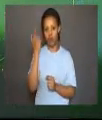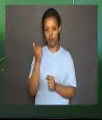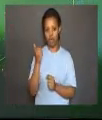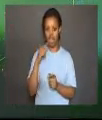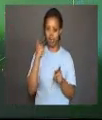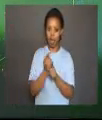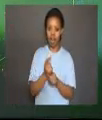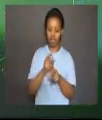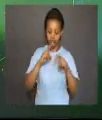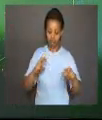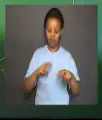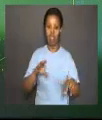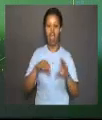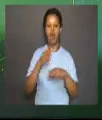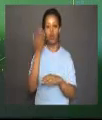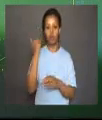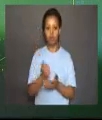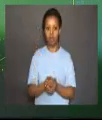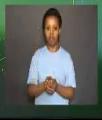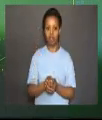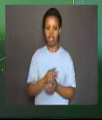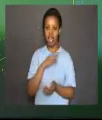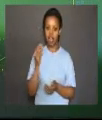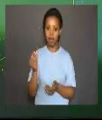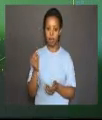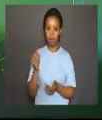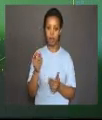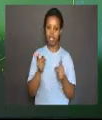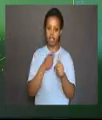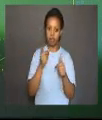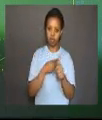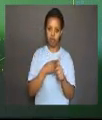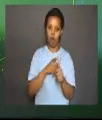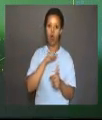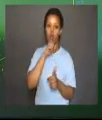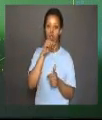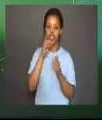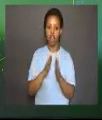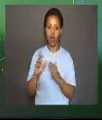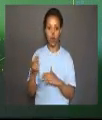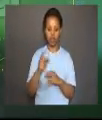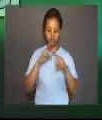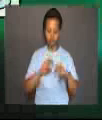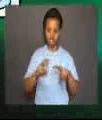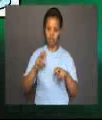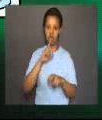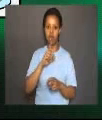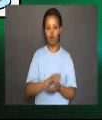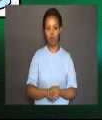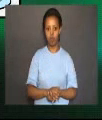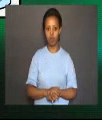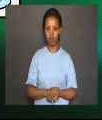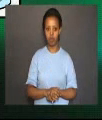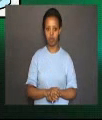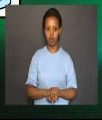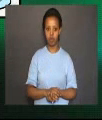Redi conducted was considered the first true experiment.